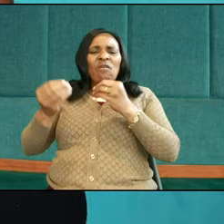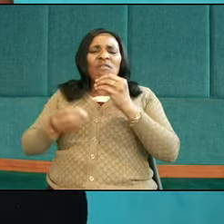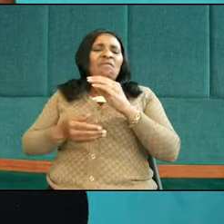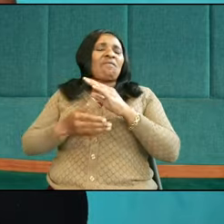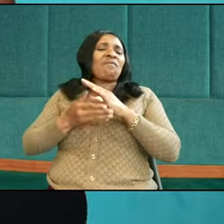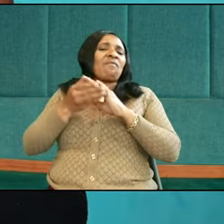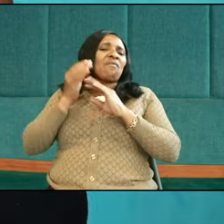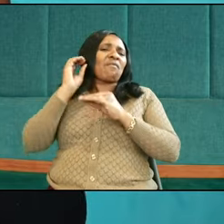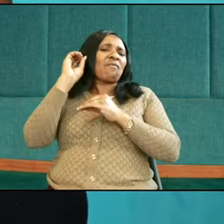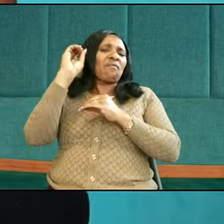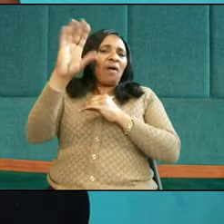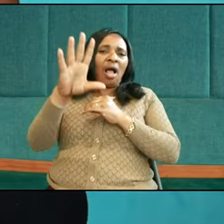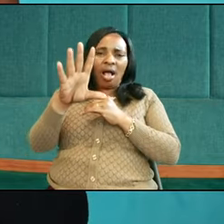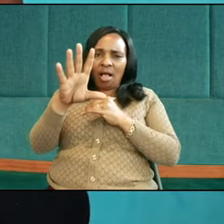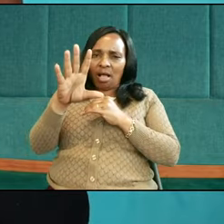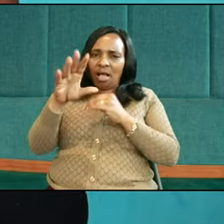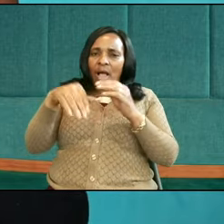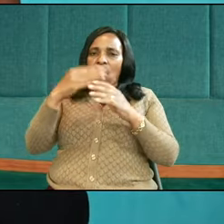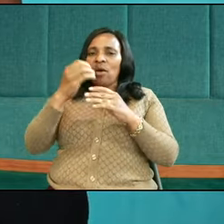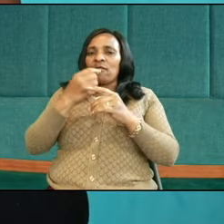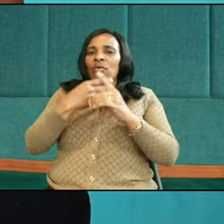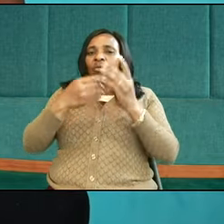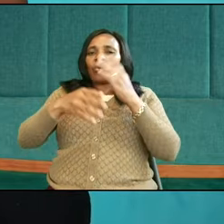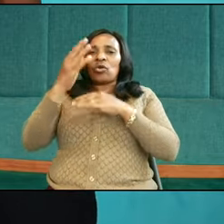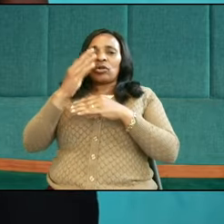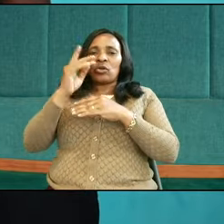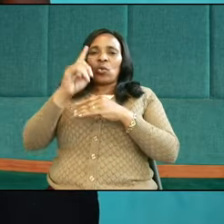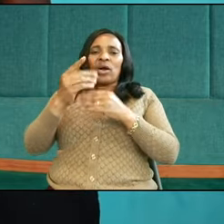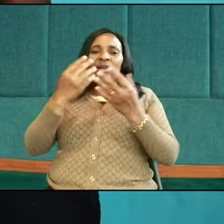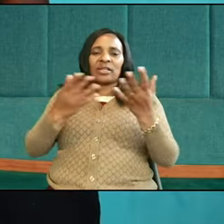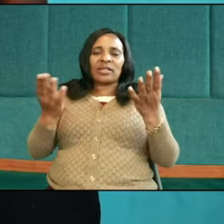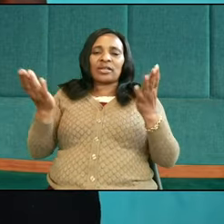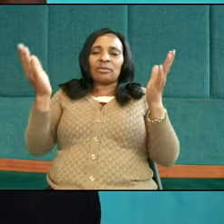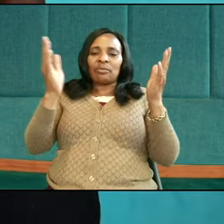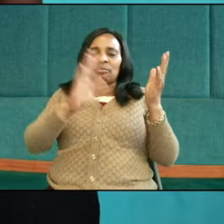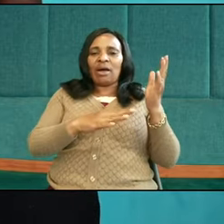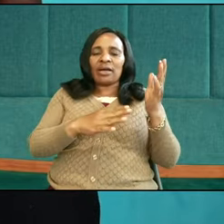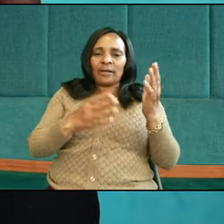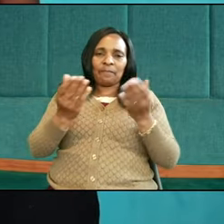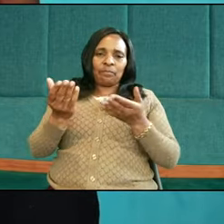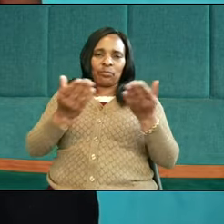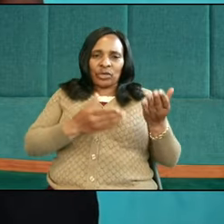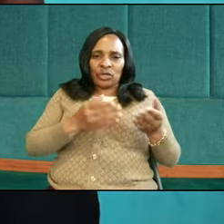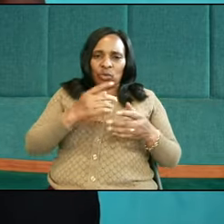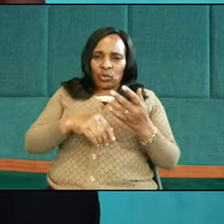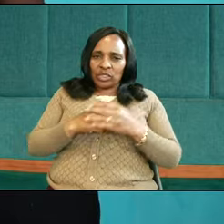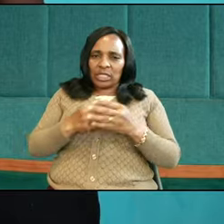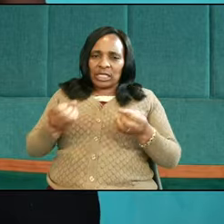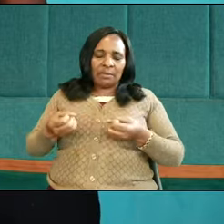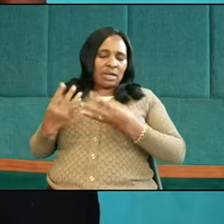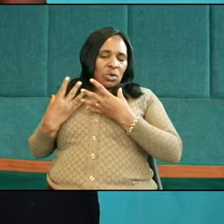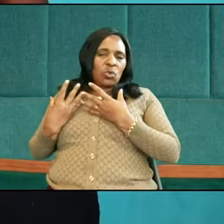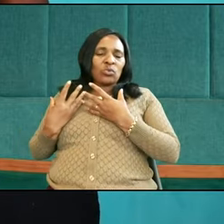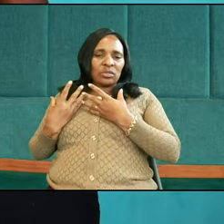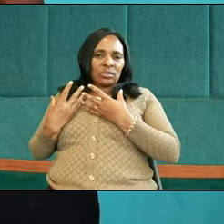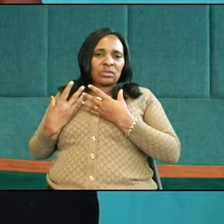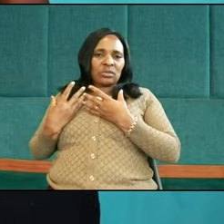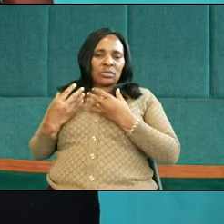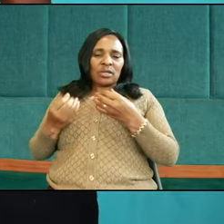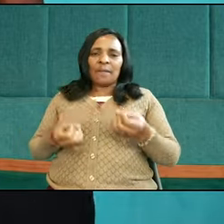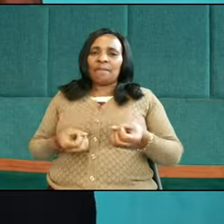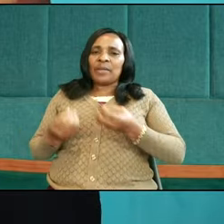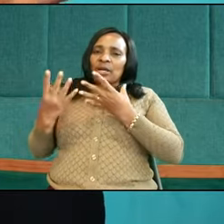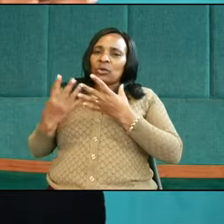far away from God, the only thing that could bring them back was miracles, and miracles of